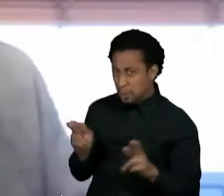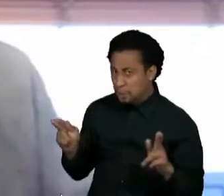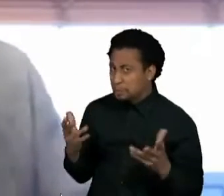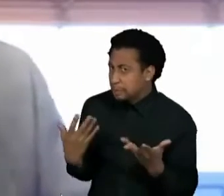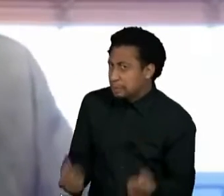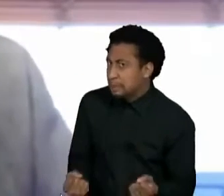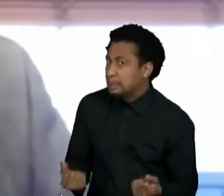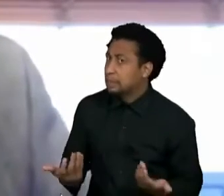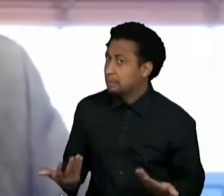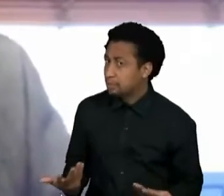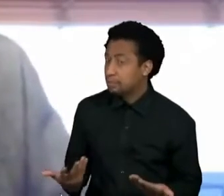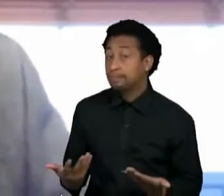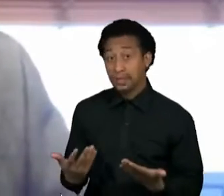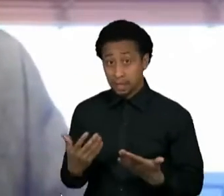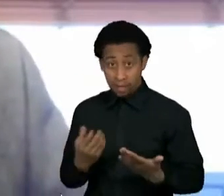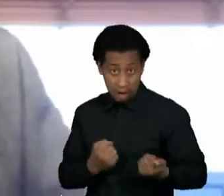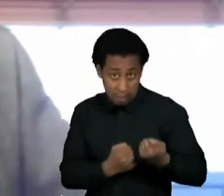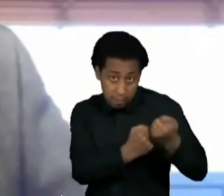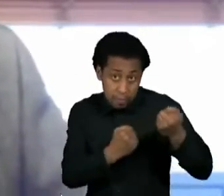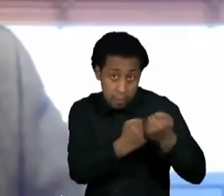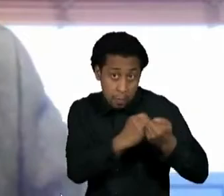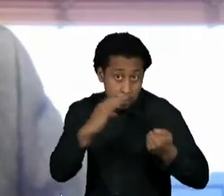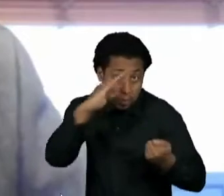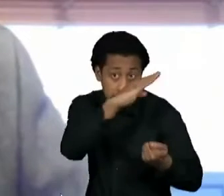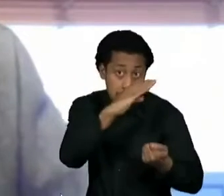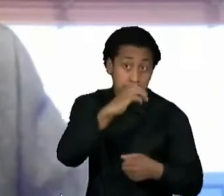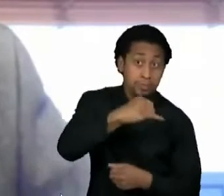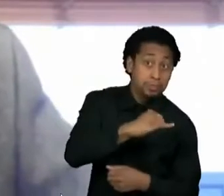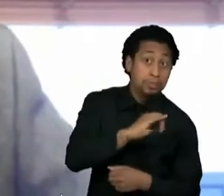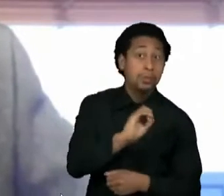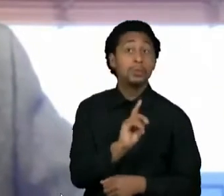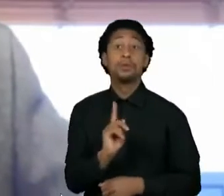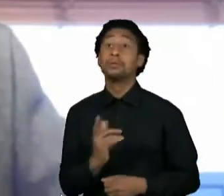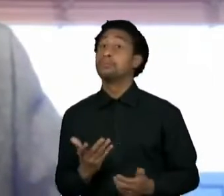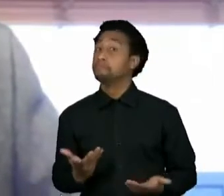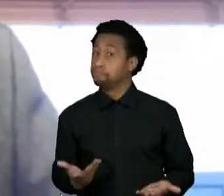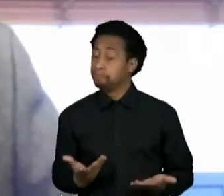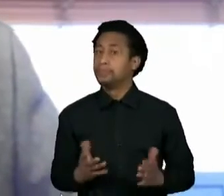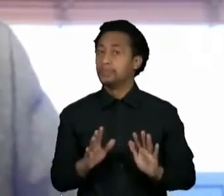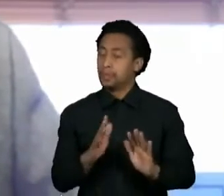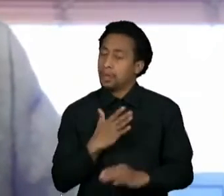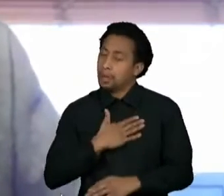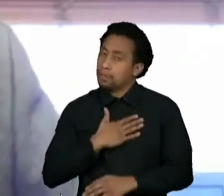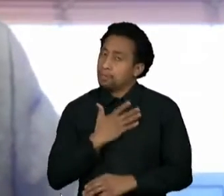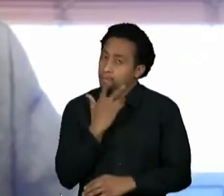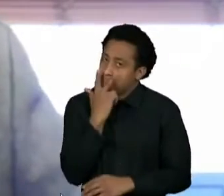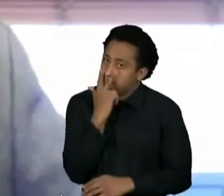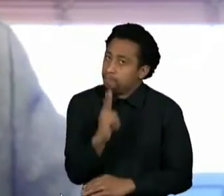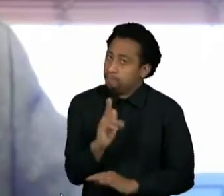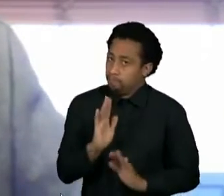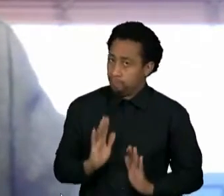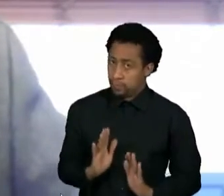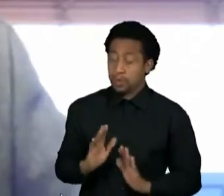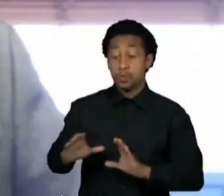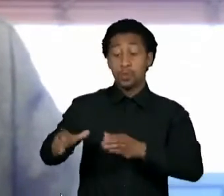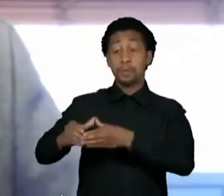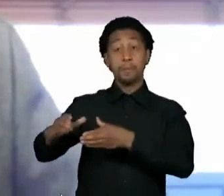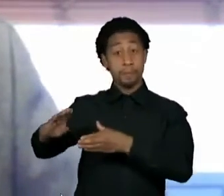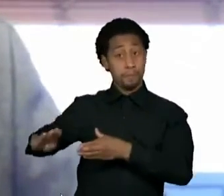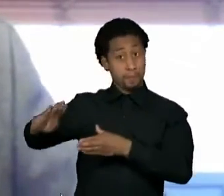actually intervene on Bolsonaro's behalf. I think if the military does what the military is supposed to